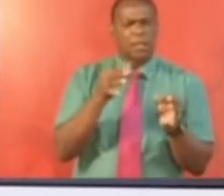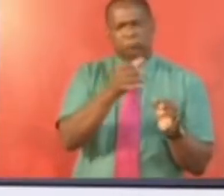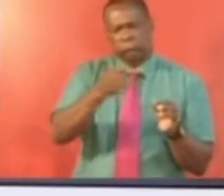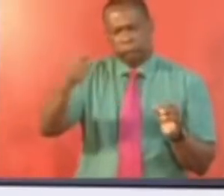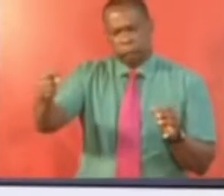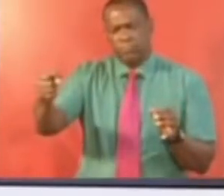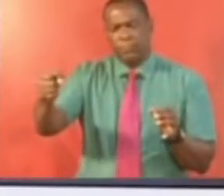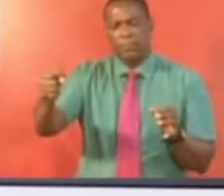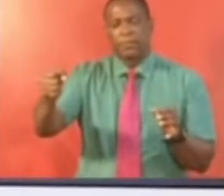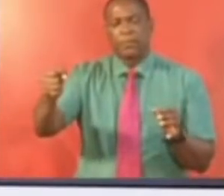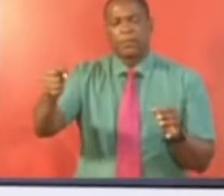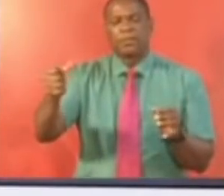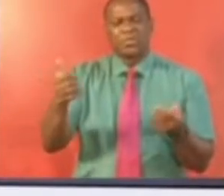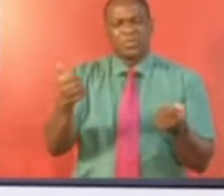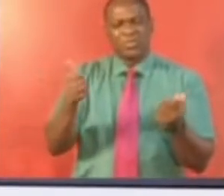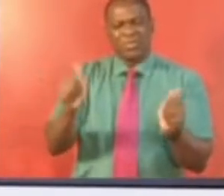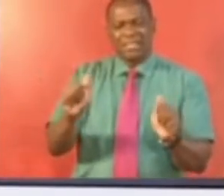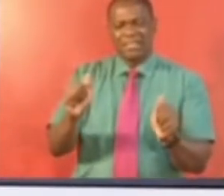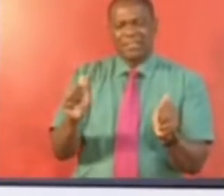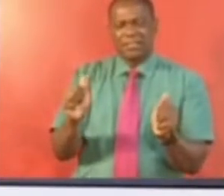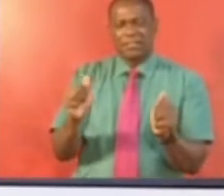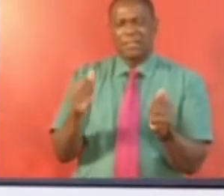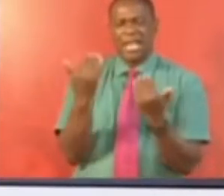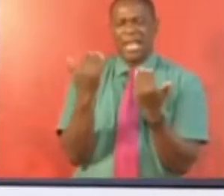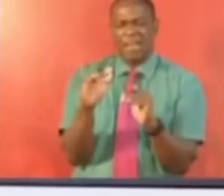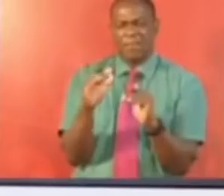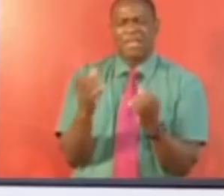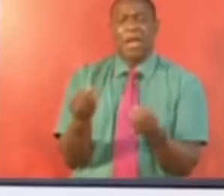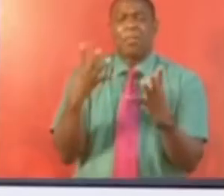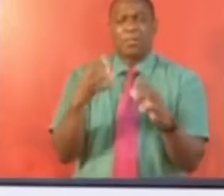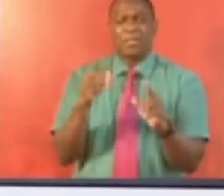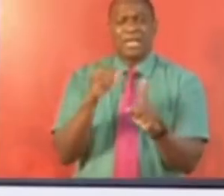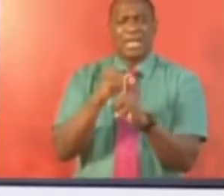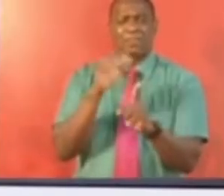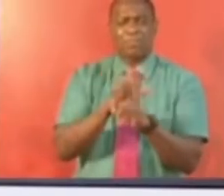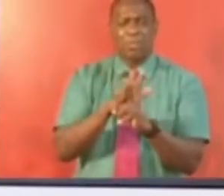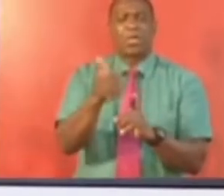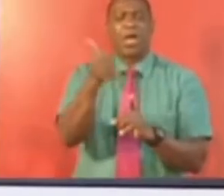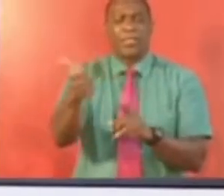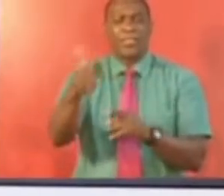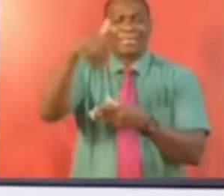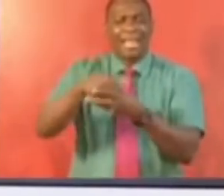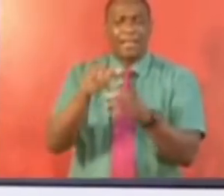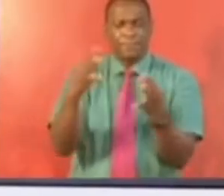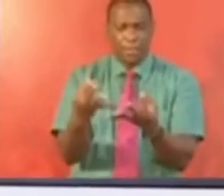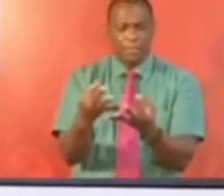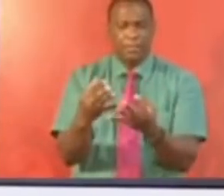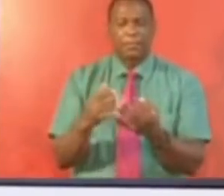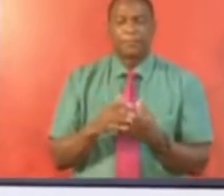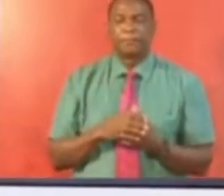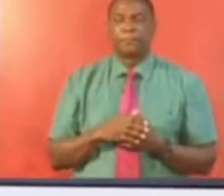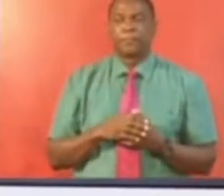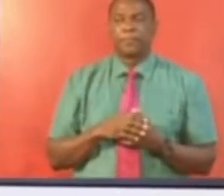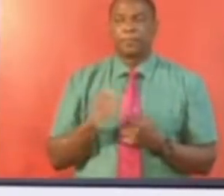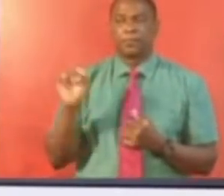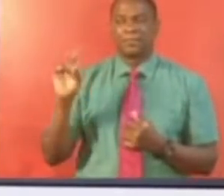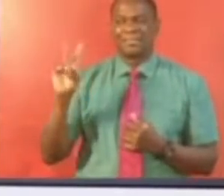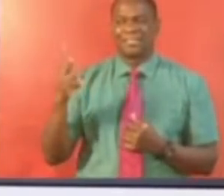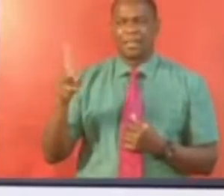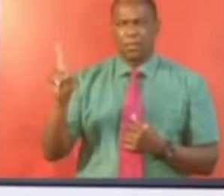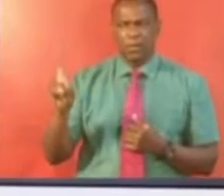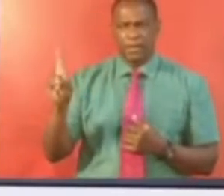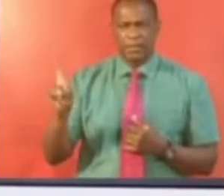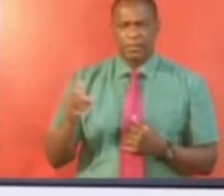exposure, and of course sanitization will occur if need be as well. In terms of your second question, so you're asking